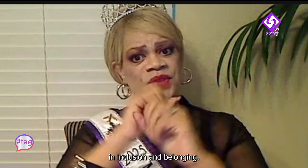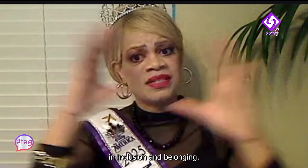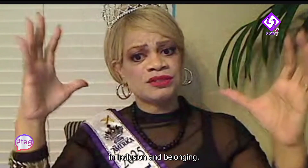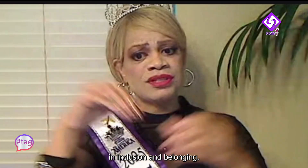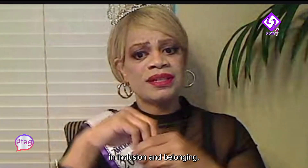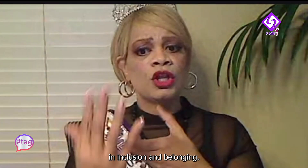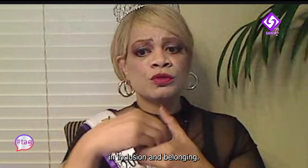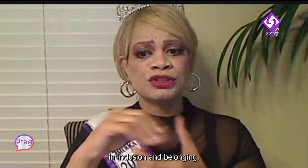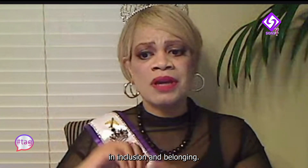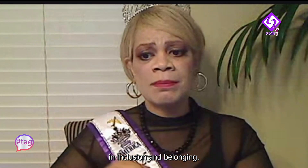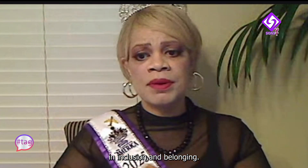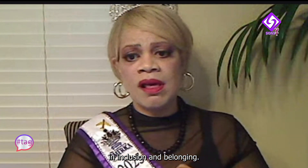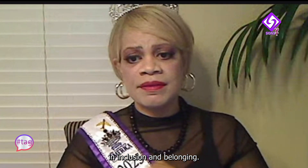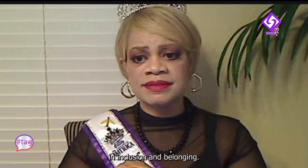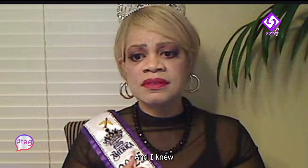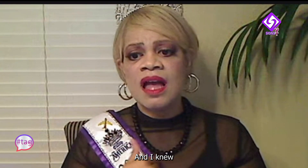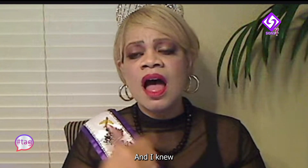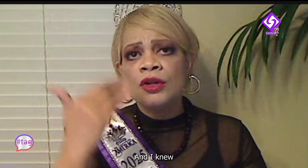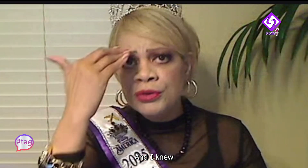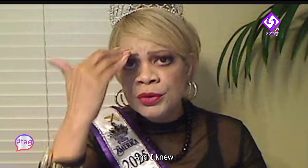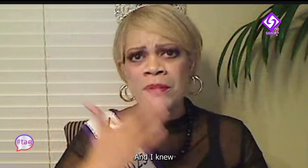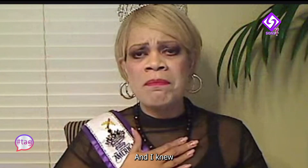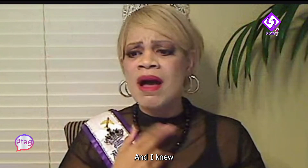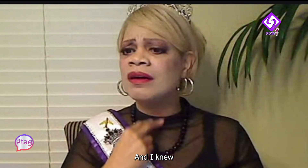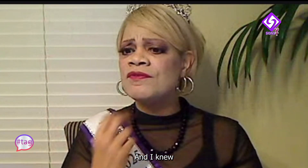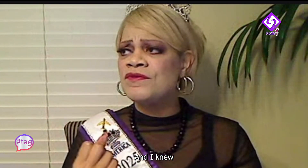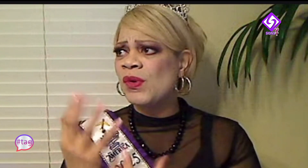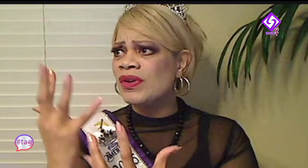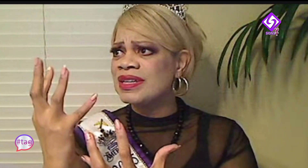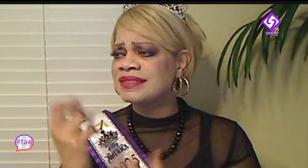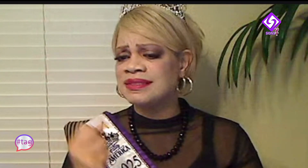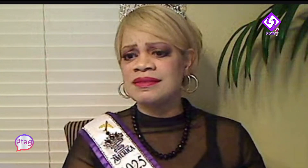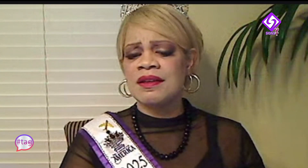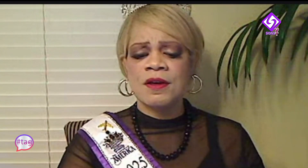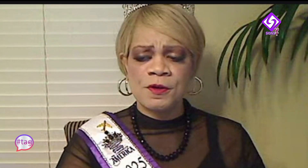in inclusion and belonging, and I knew